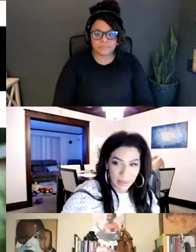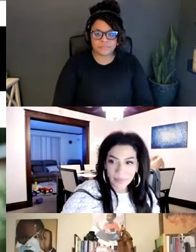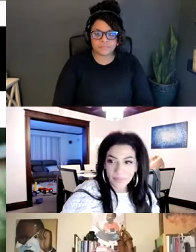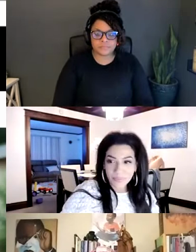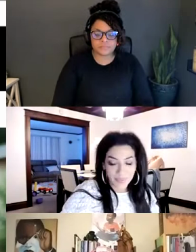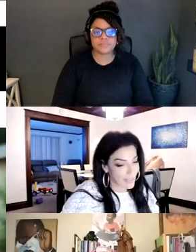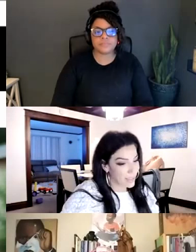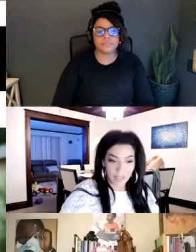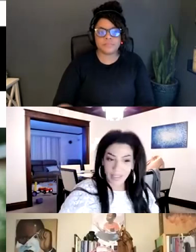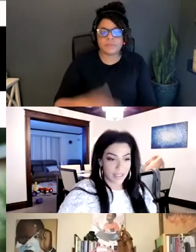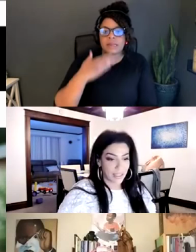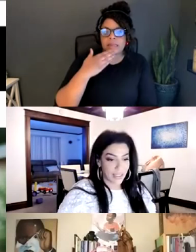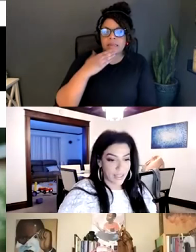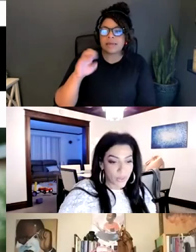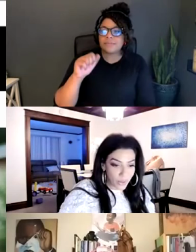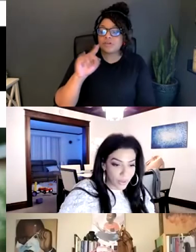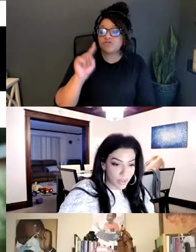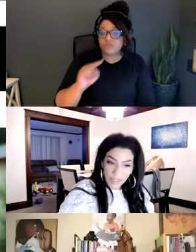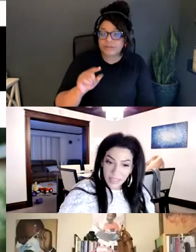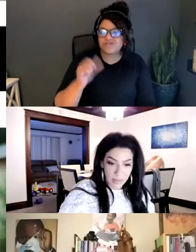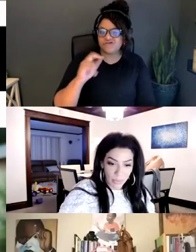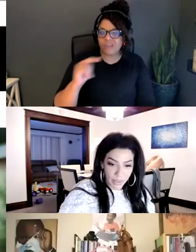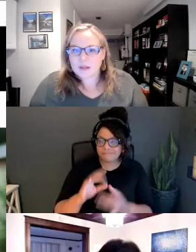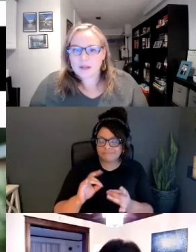Thanks, Beatrice. So I'm seeing a lot of